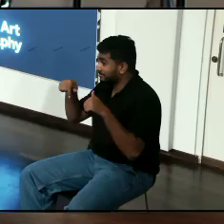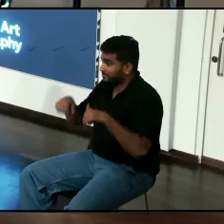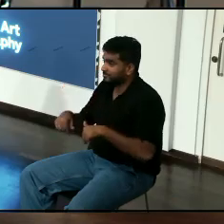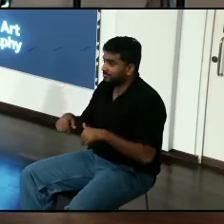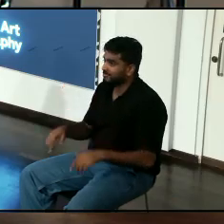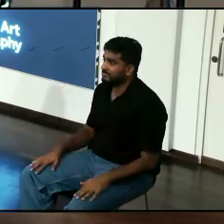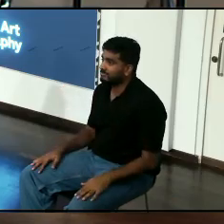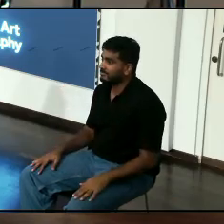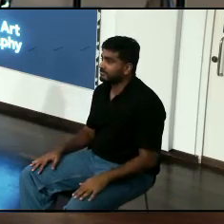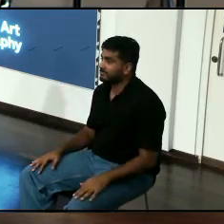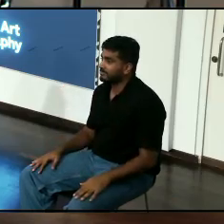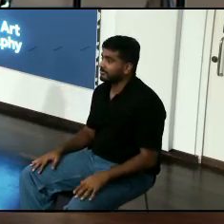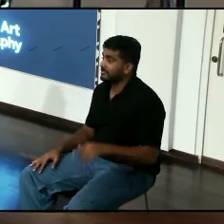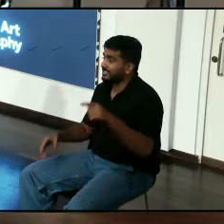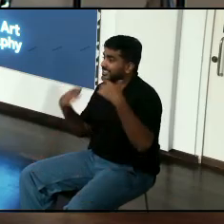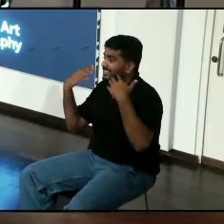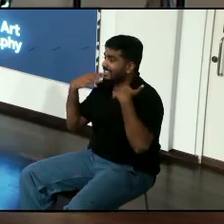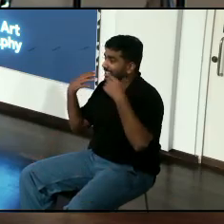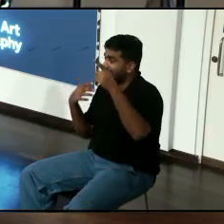Robert,